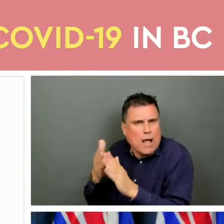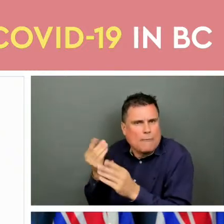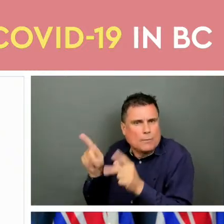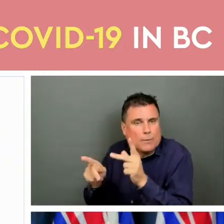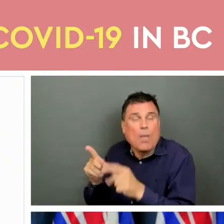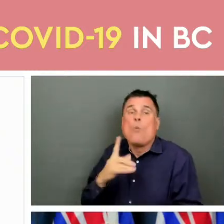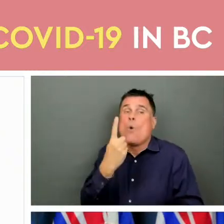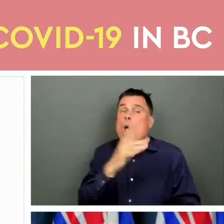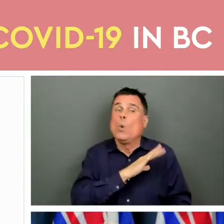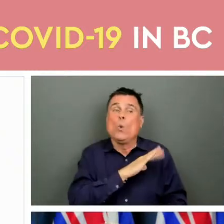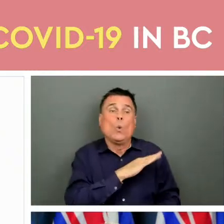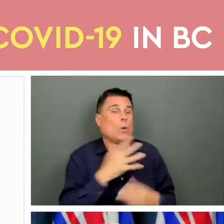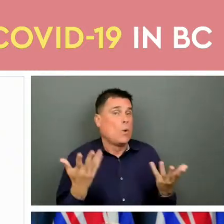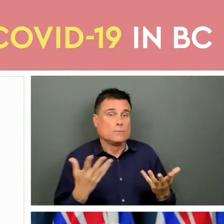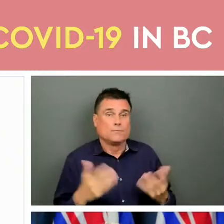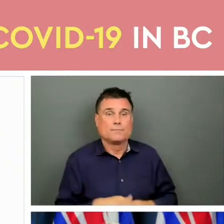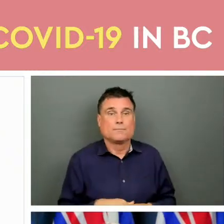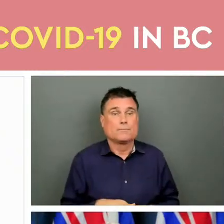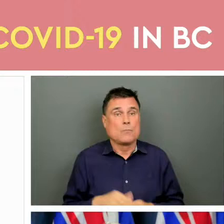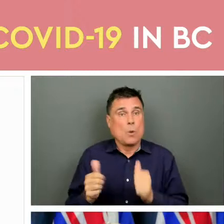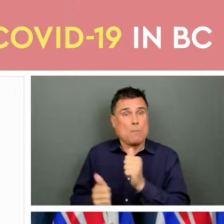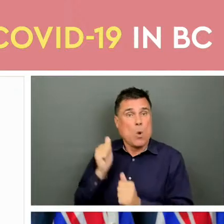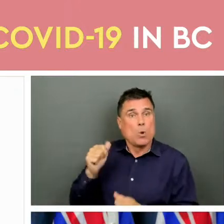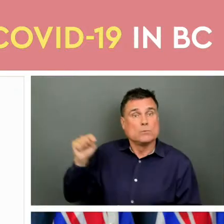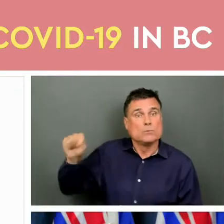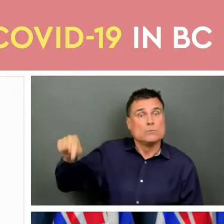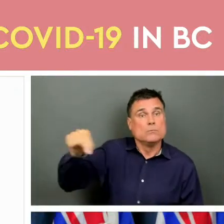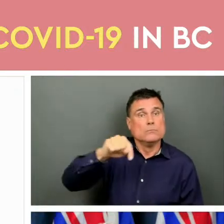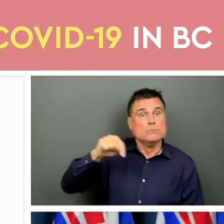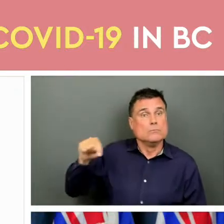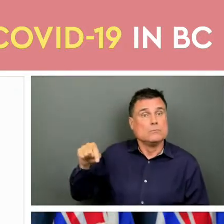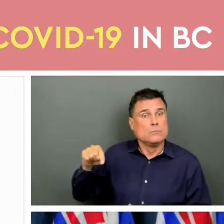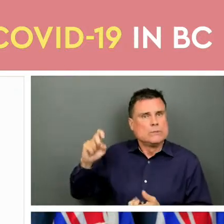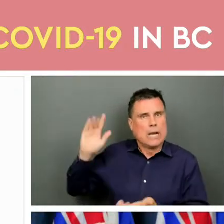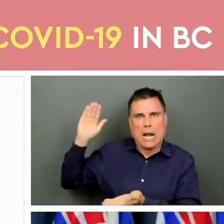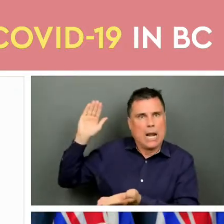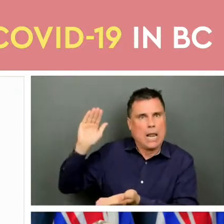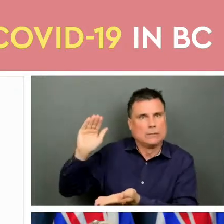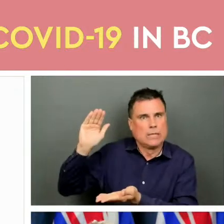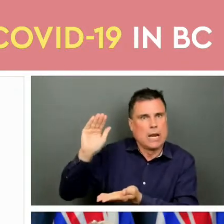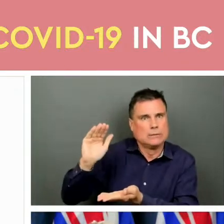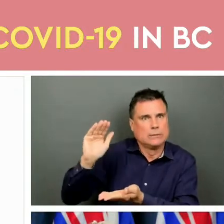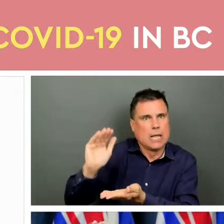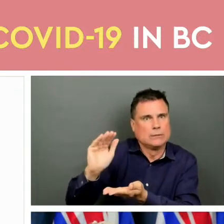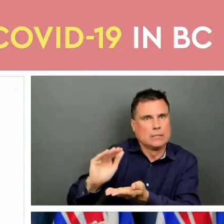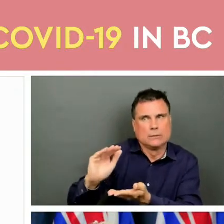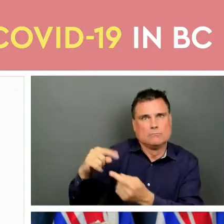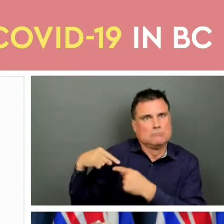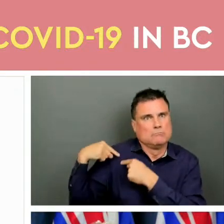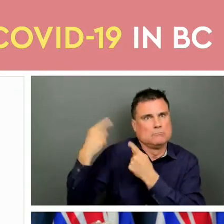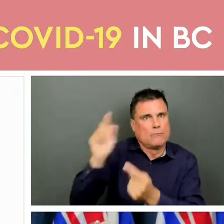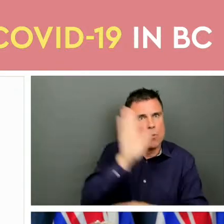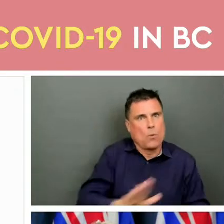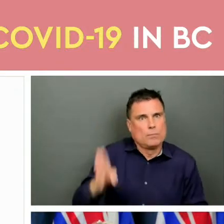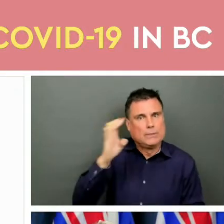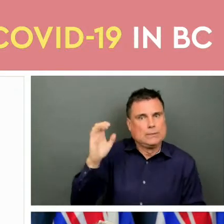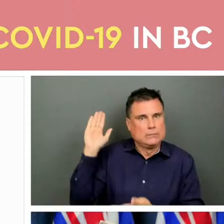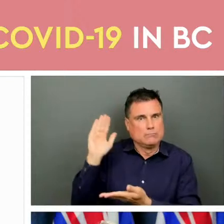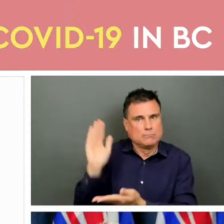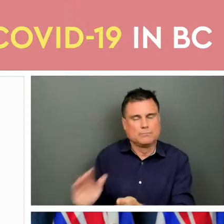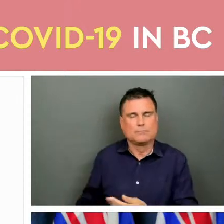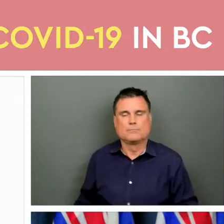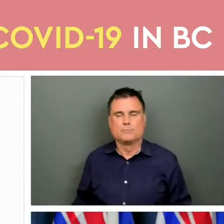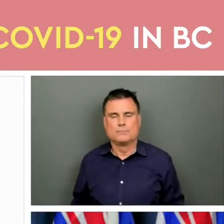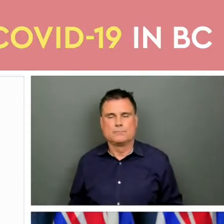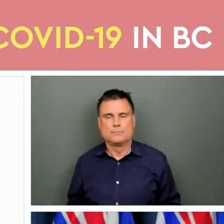is that most of the rates have dropped quite dramatically in the last few weeks. This is our overall